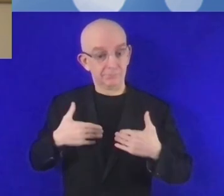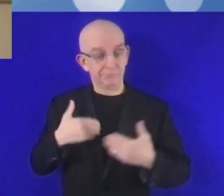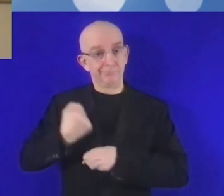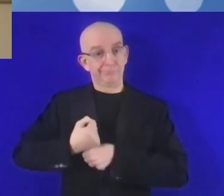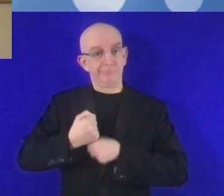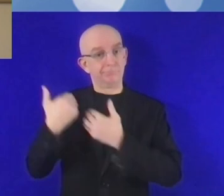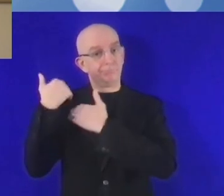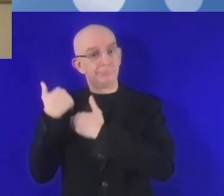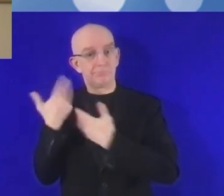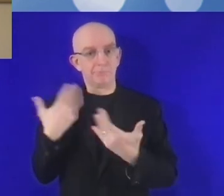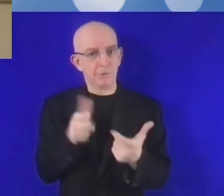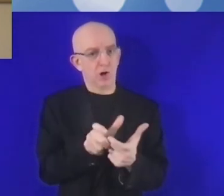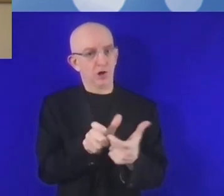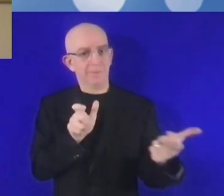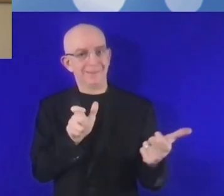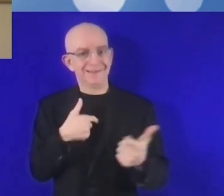accelerating broadband coverage